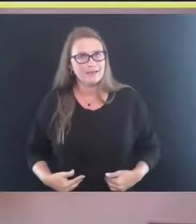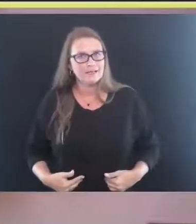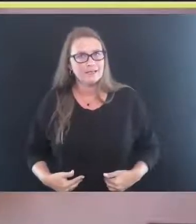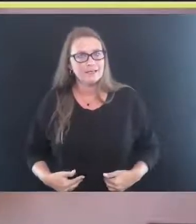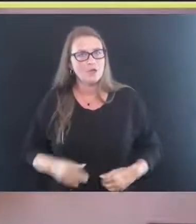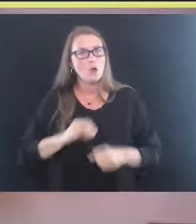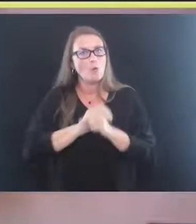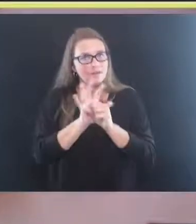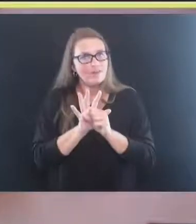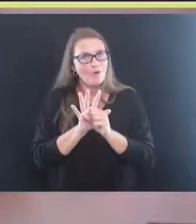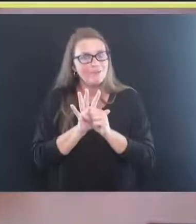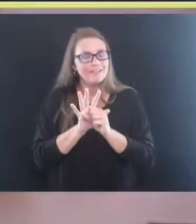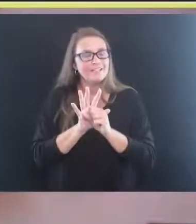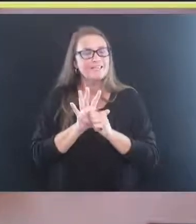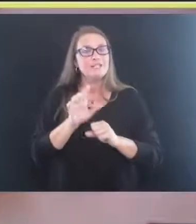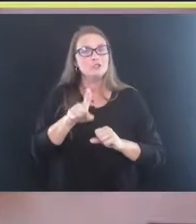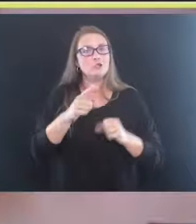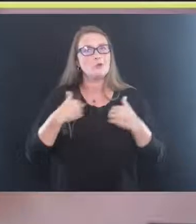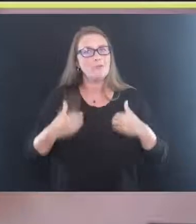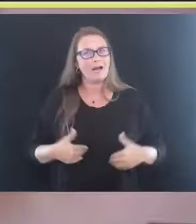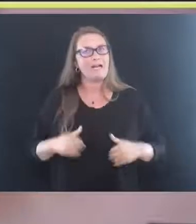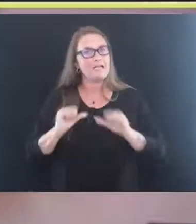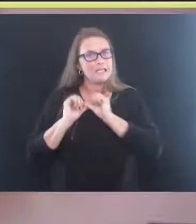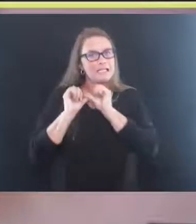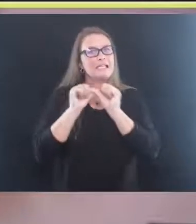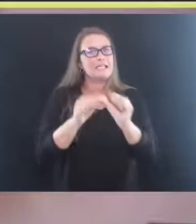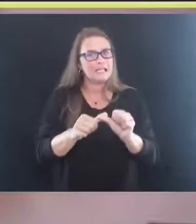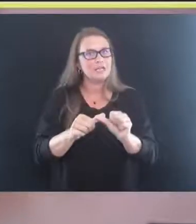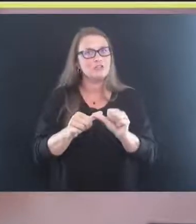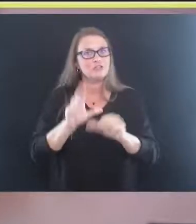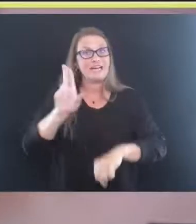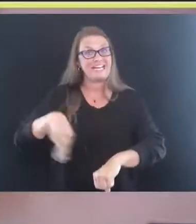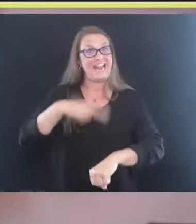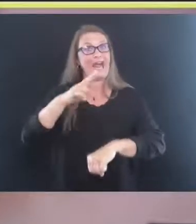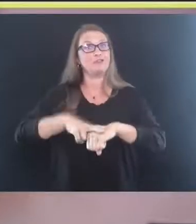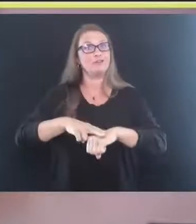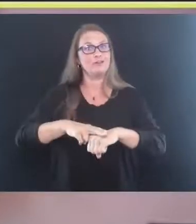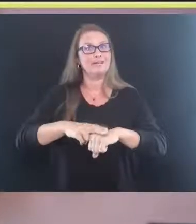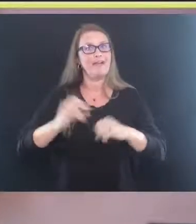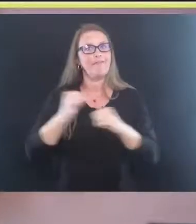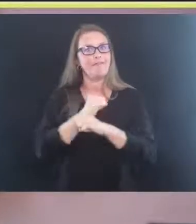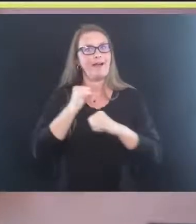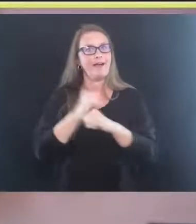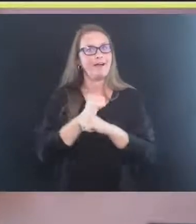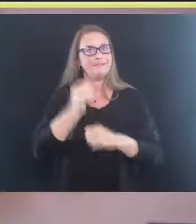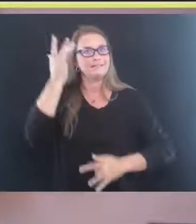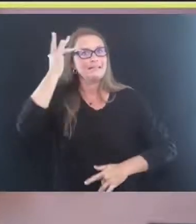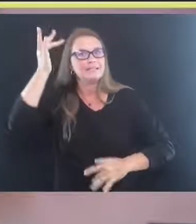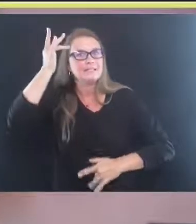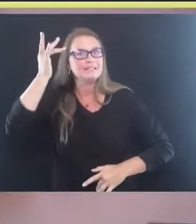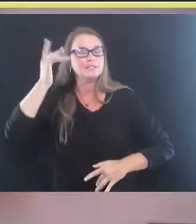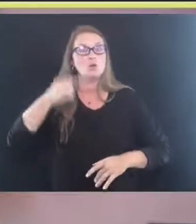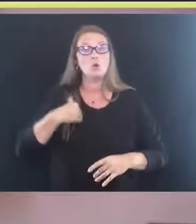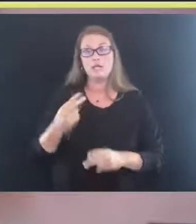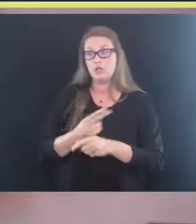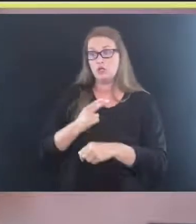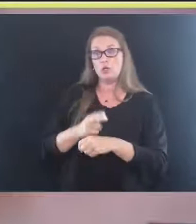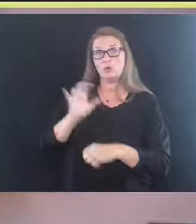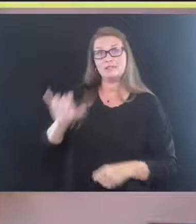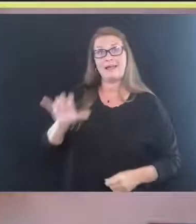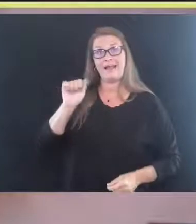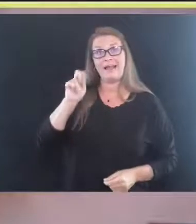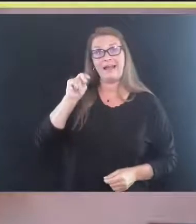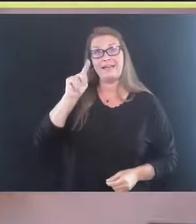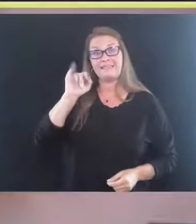COVID-19, so that your body continues to be able to naturally fight that. And we use the monoclonal antibodies